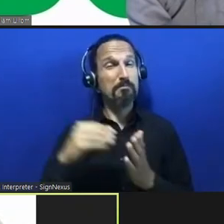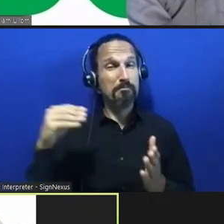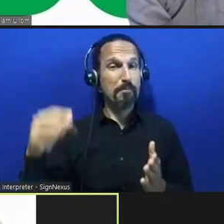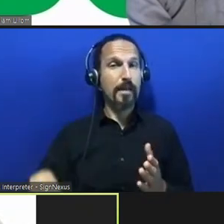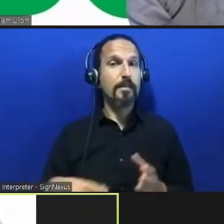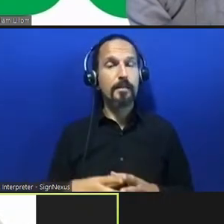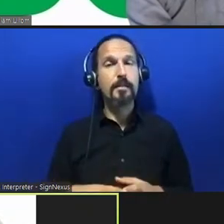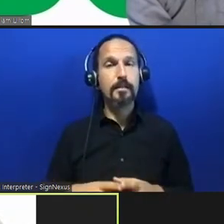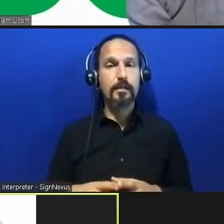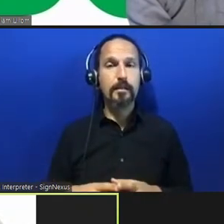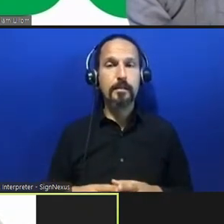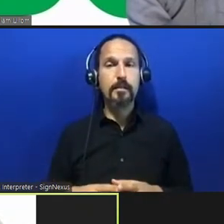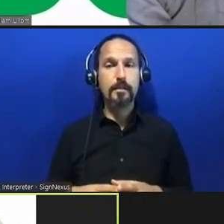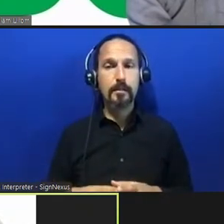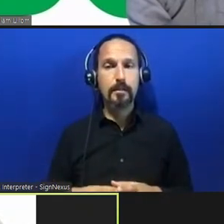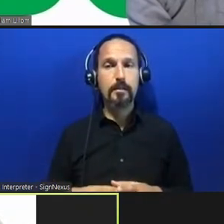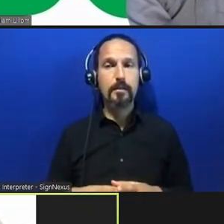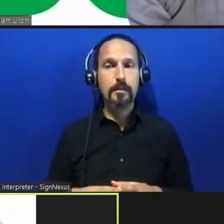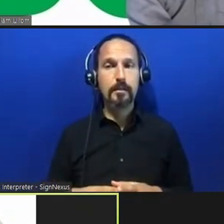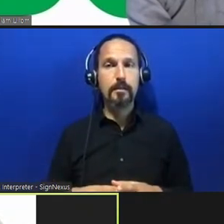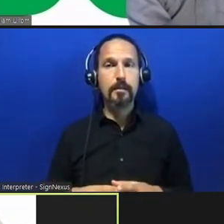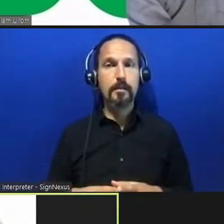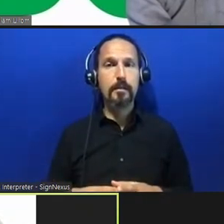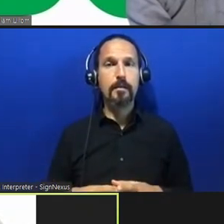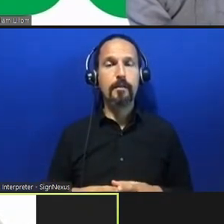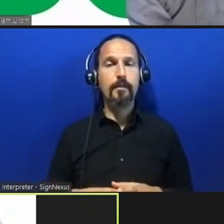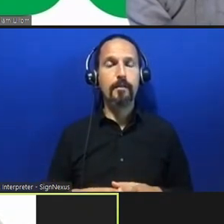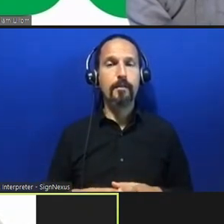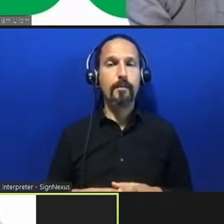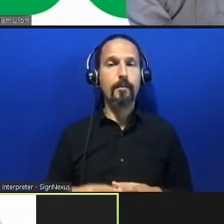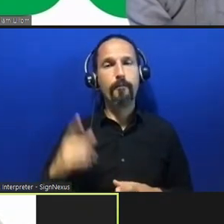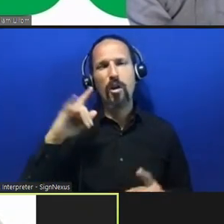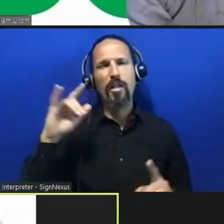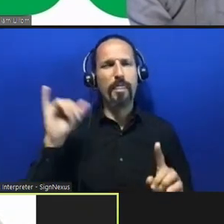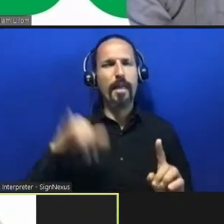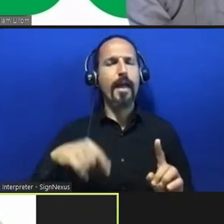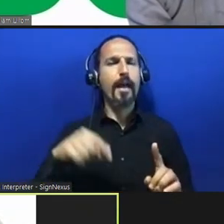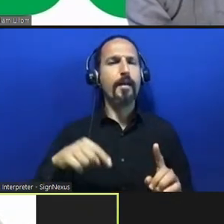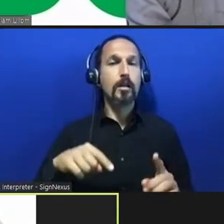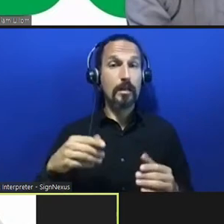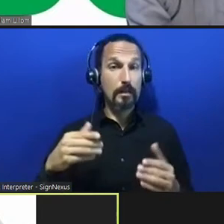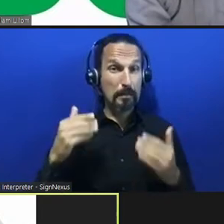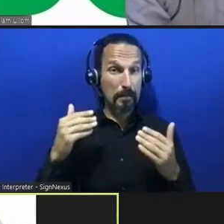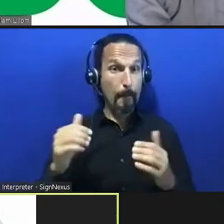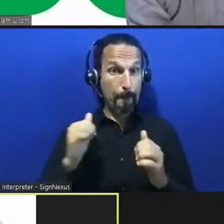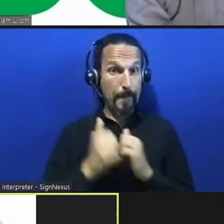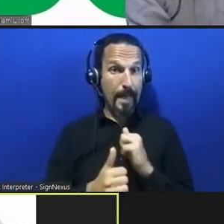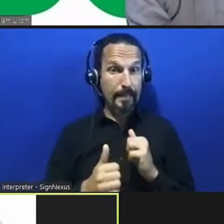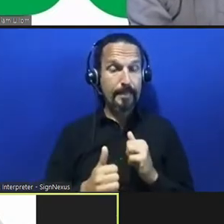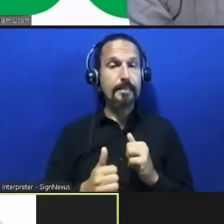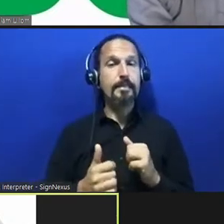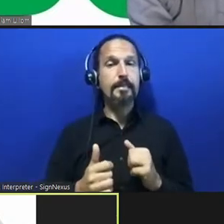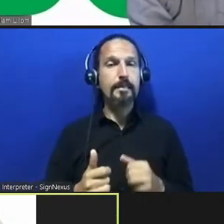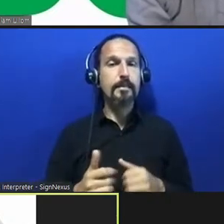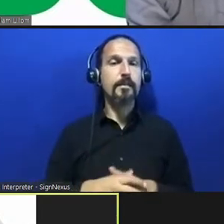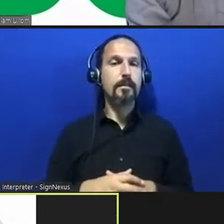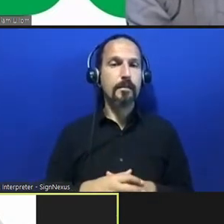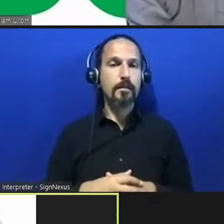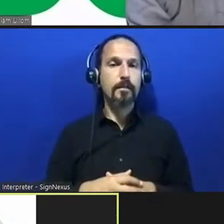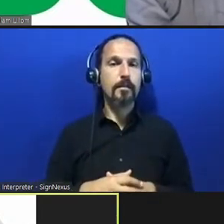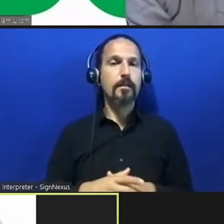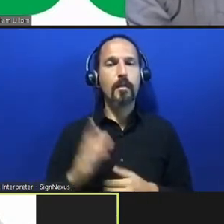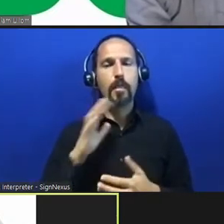and then um for this uh for this to go forward and uh kind of just decimate